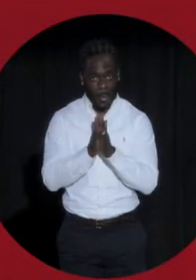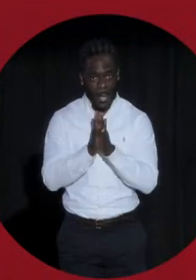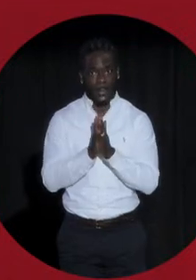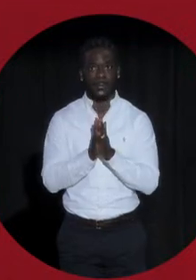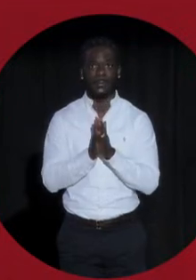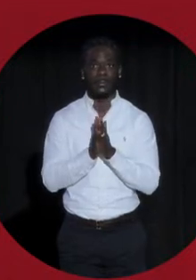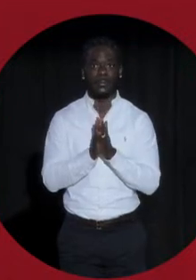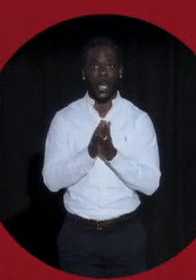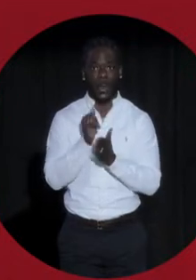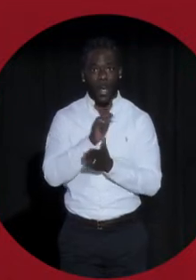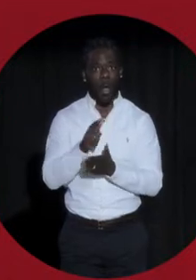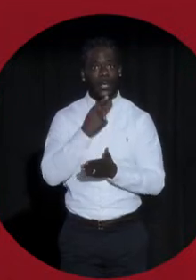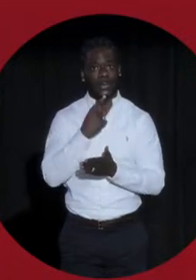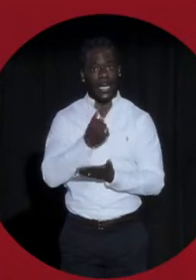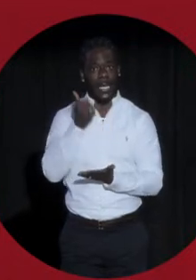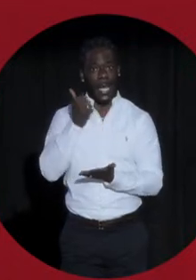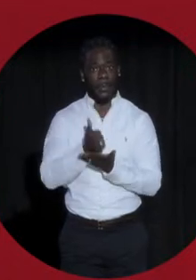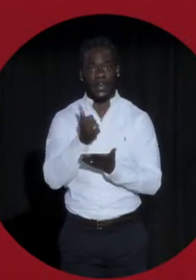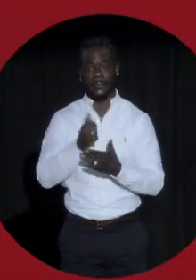say, Amen.